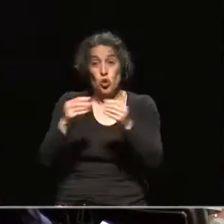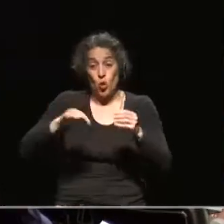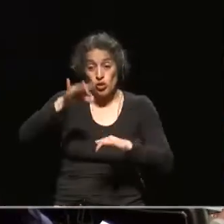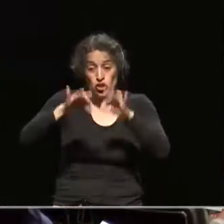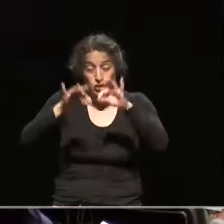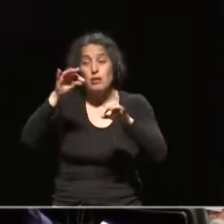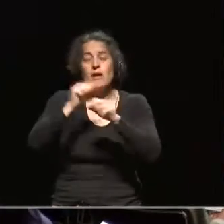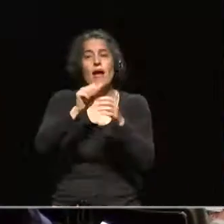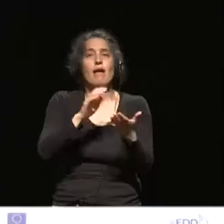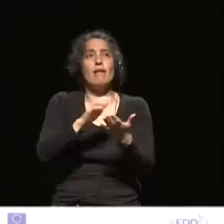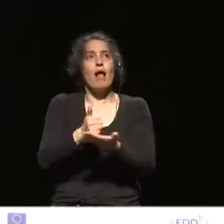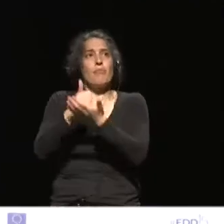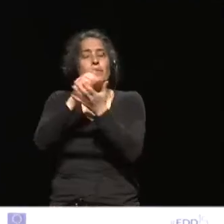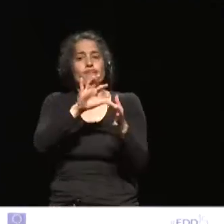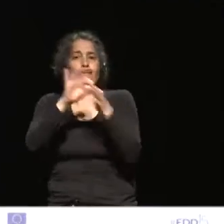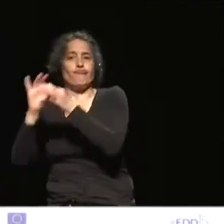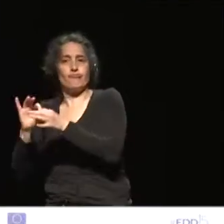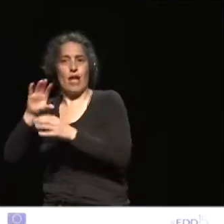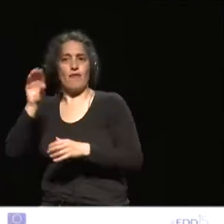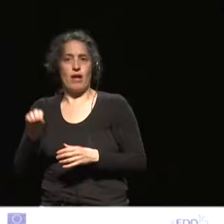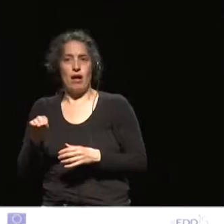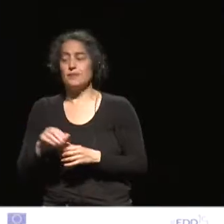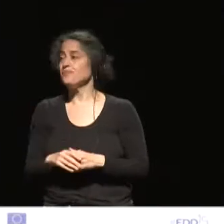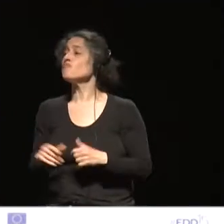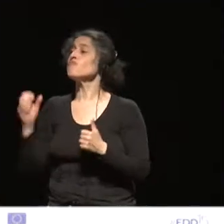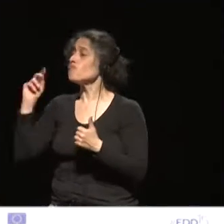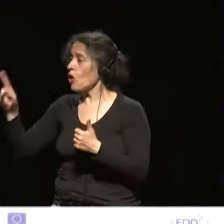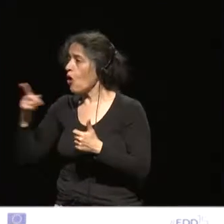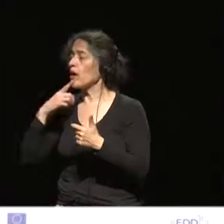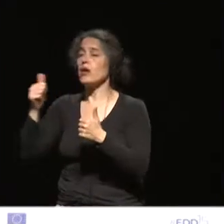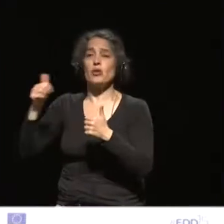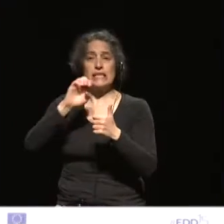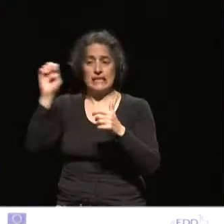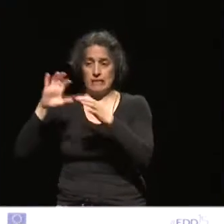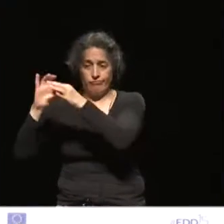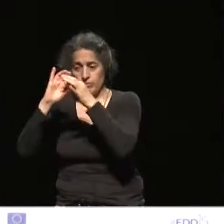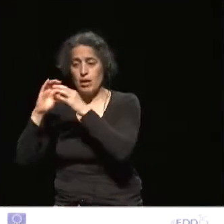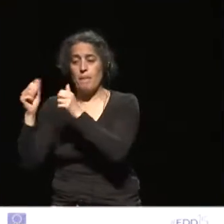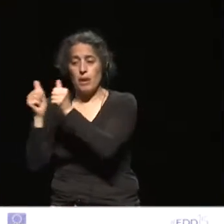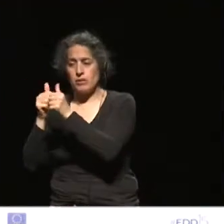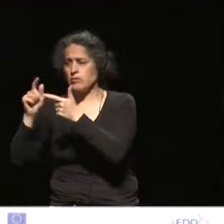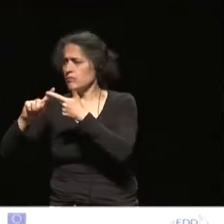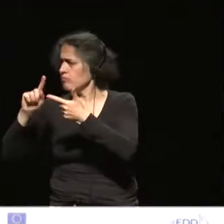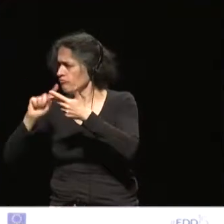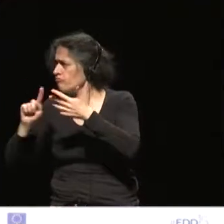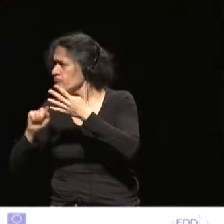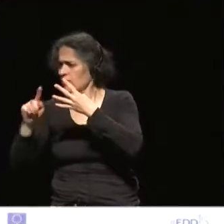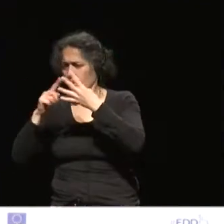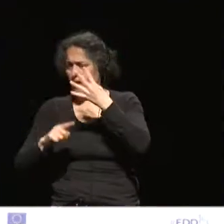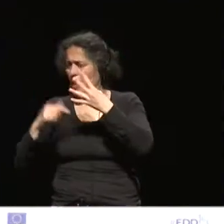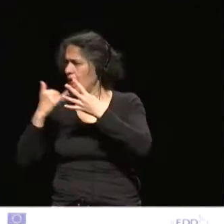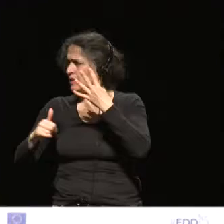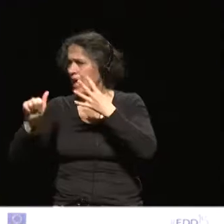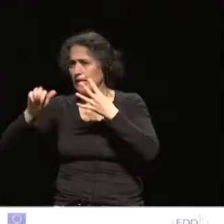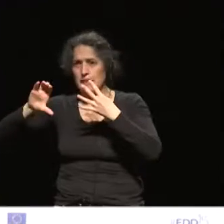we got 4 questions about budget support, the Eastern Partnership, the Blatter question, and then the